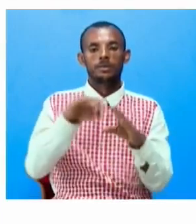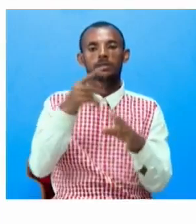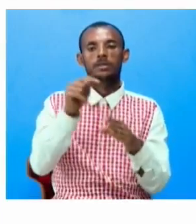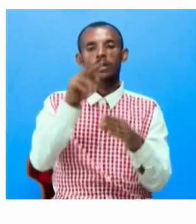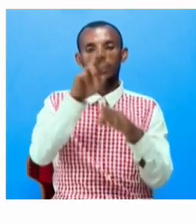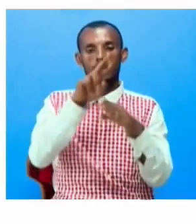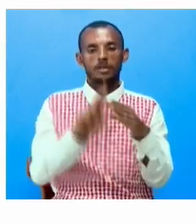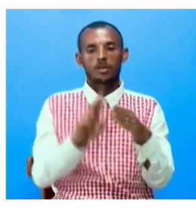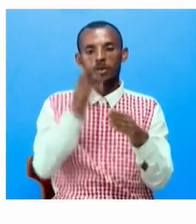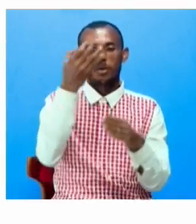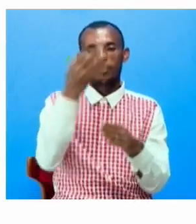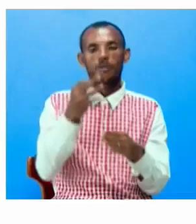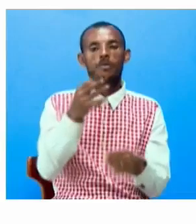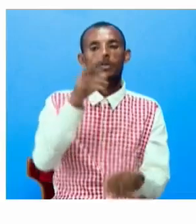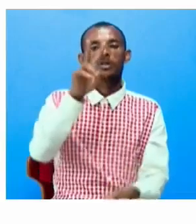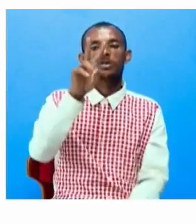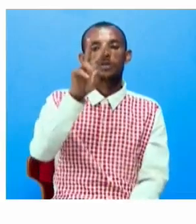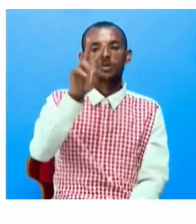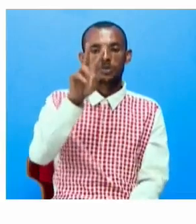of